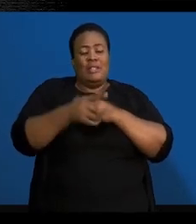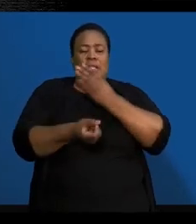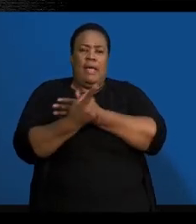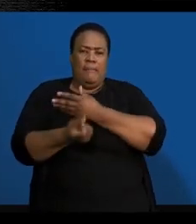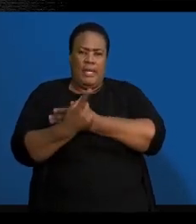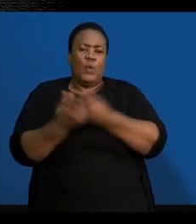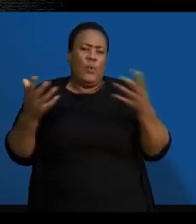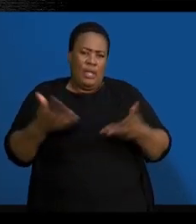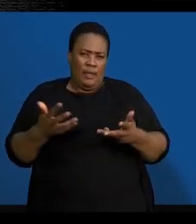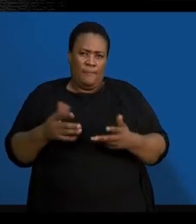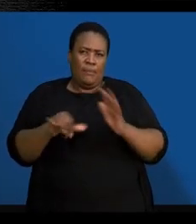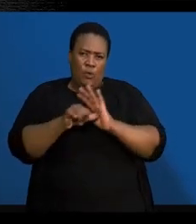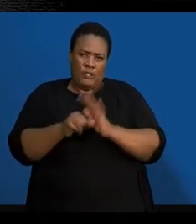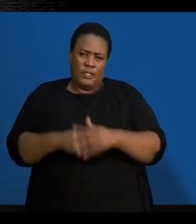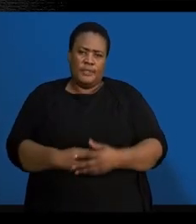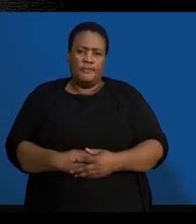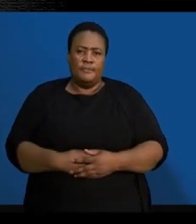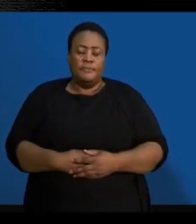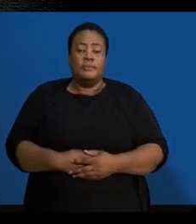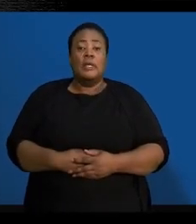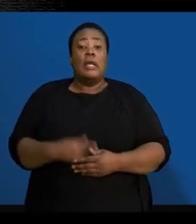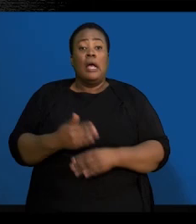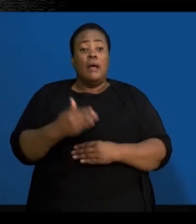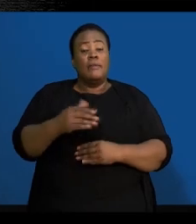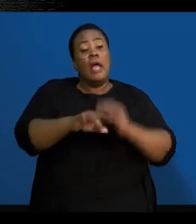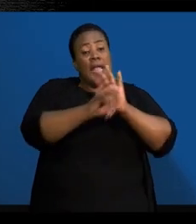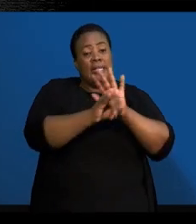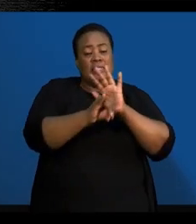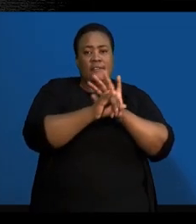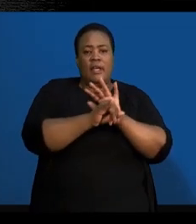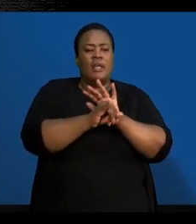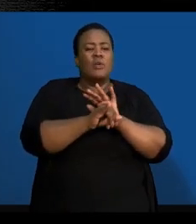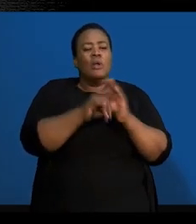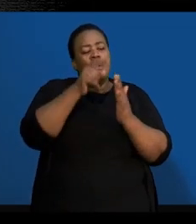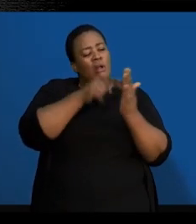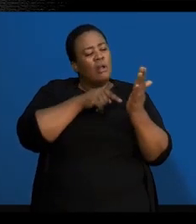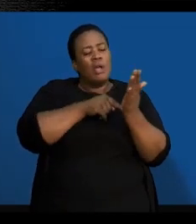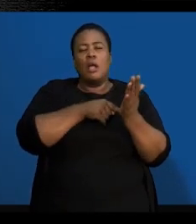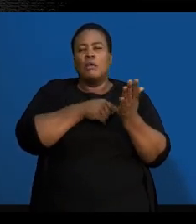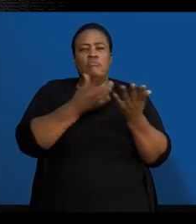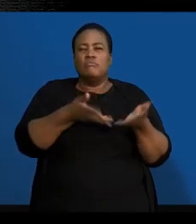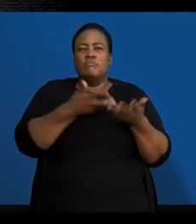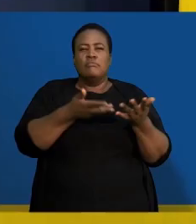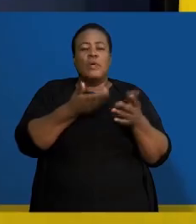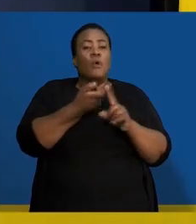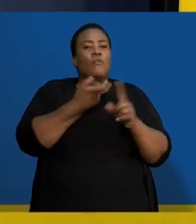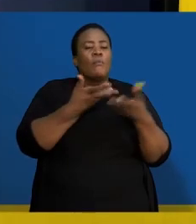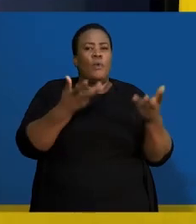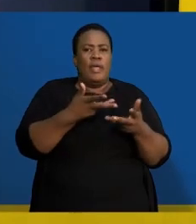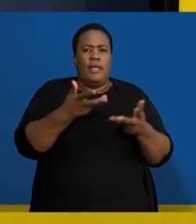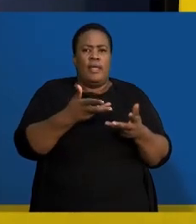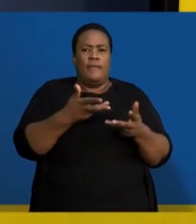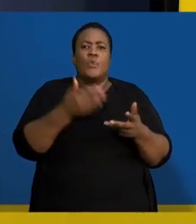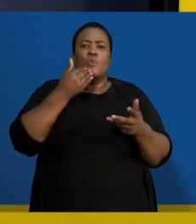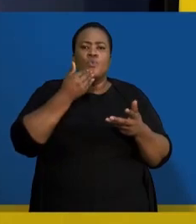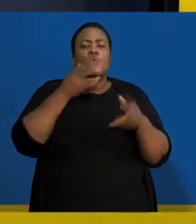place. Okay, and then you have to identify the origin of the source. Now, the origin of the source normally comes from the